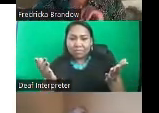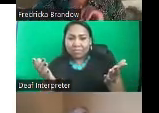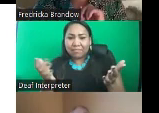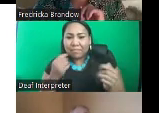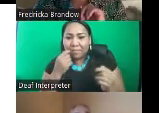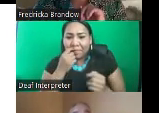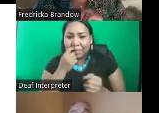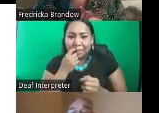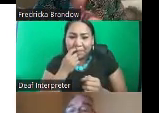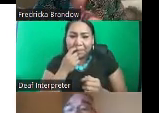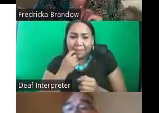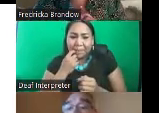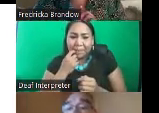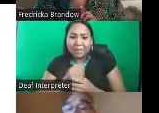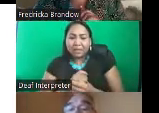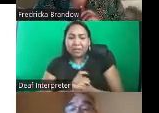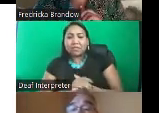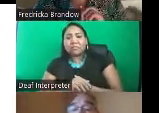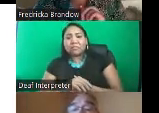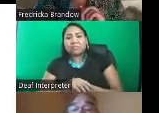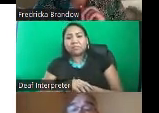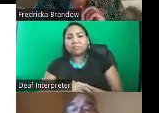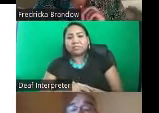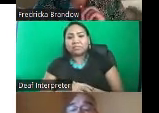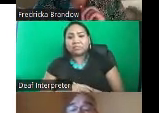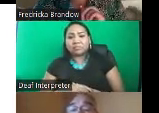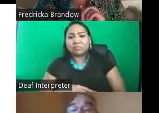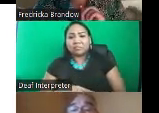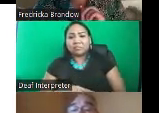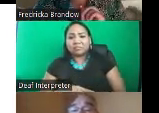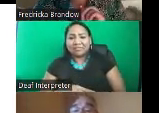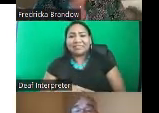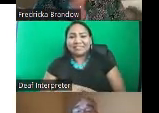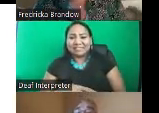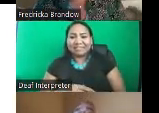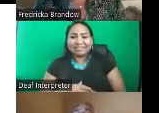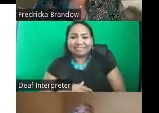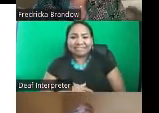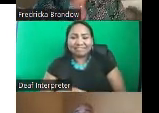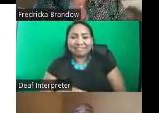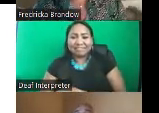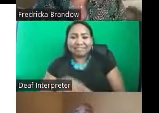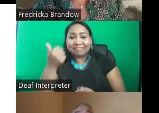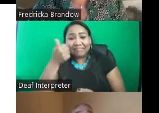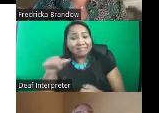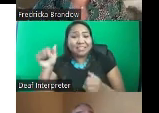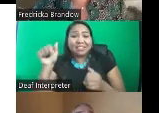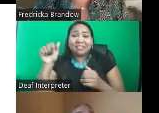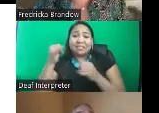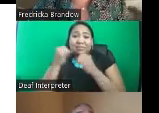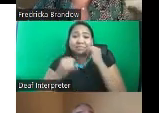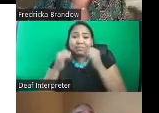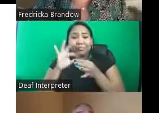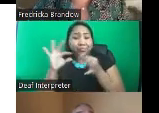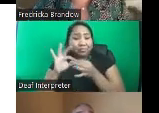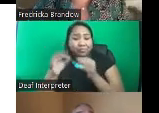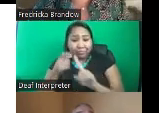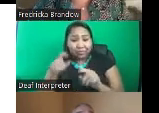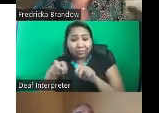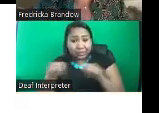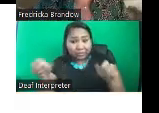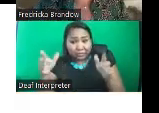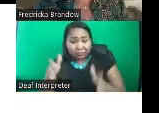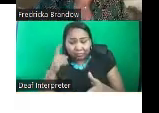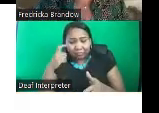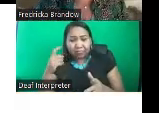If you do stay on, thank you very much. Do we have any last words from any of the panelists before we close?